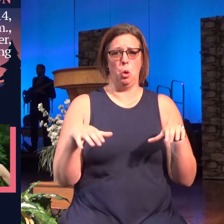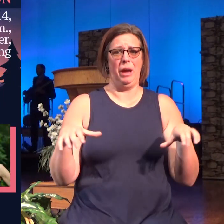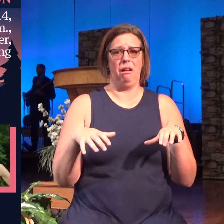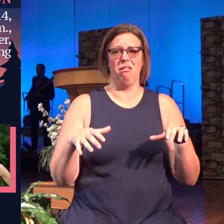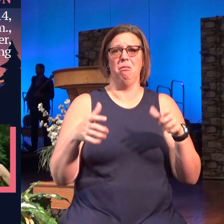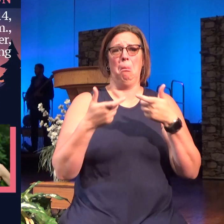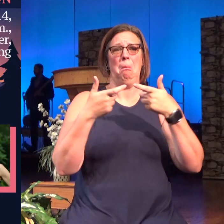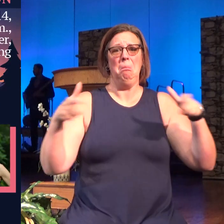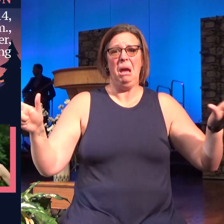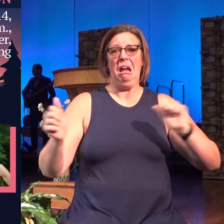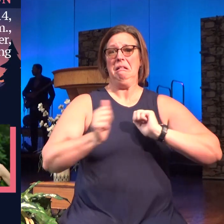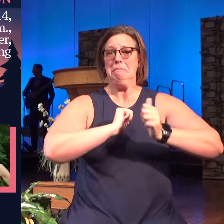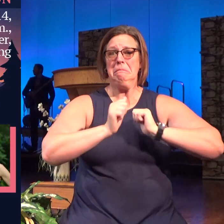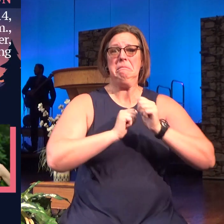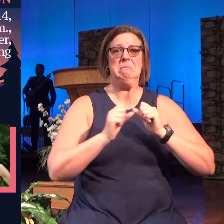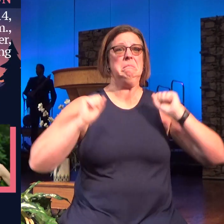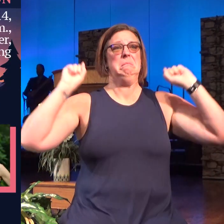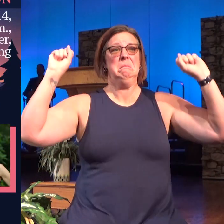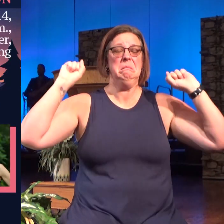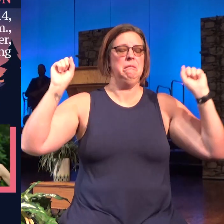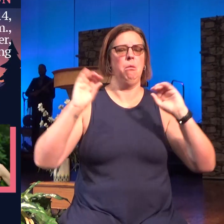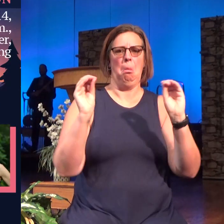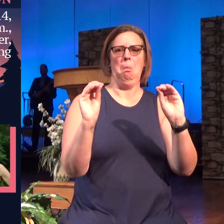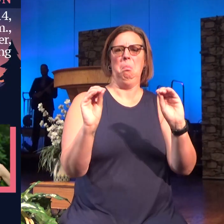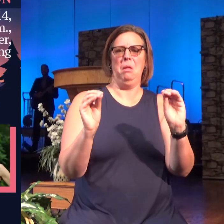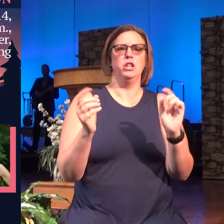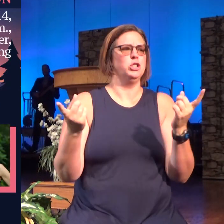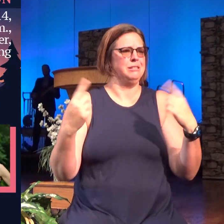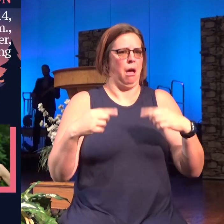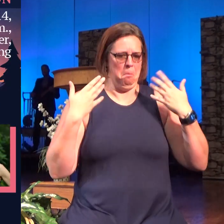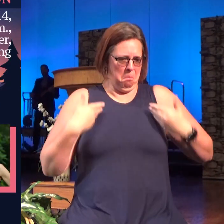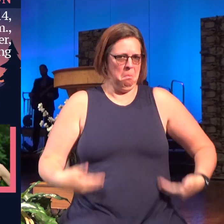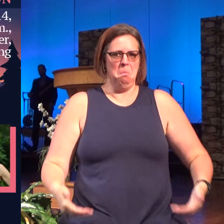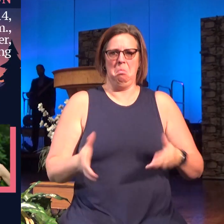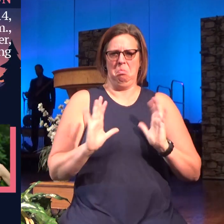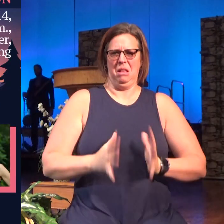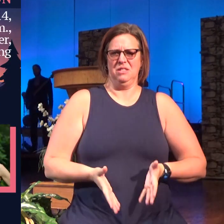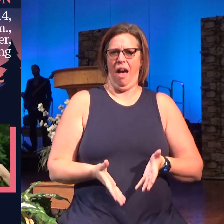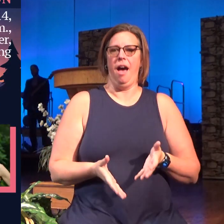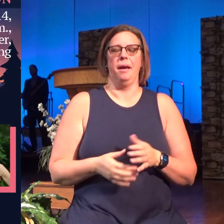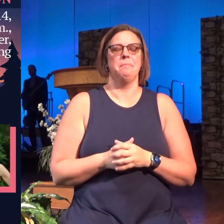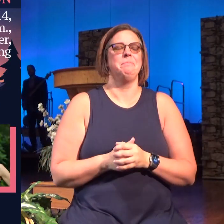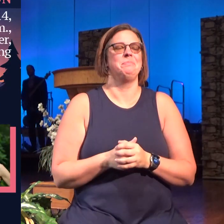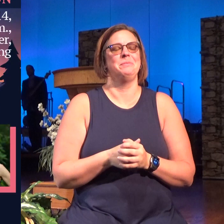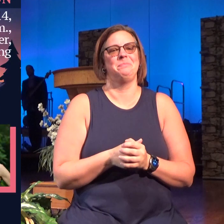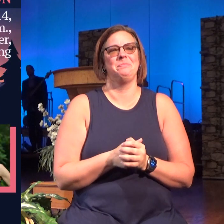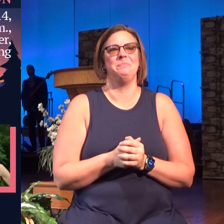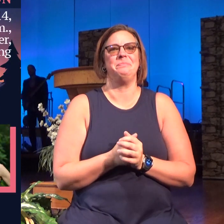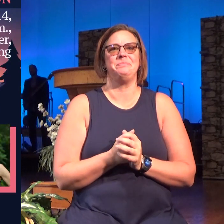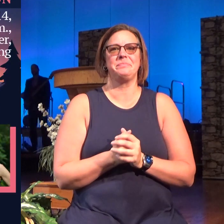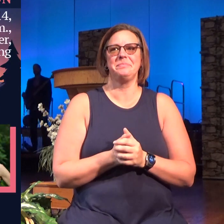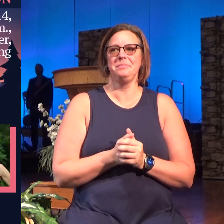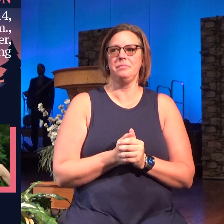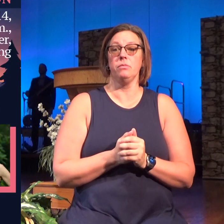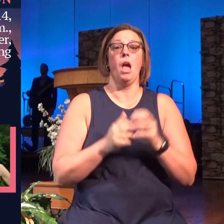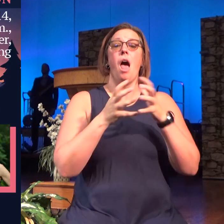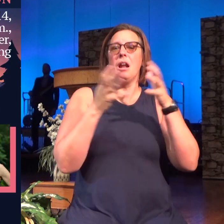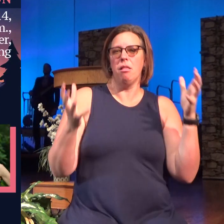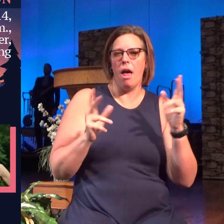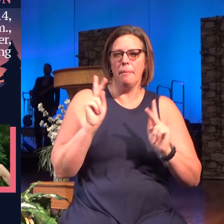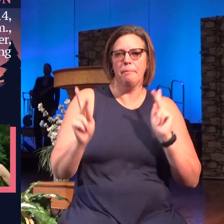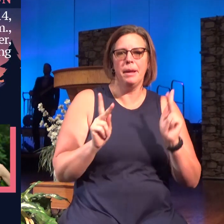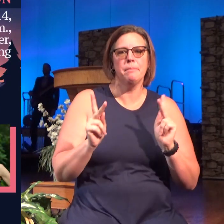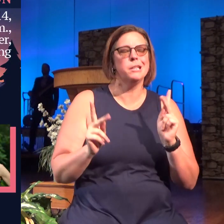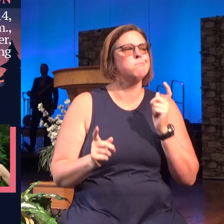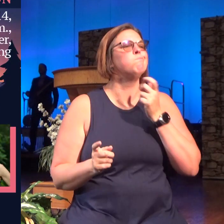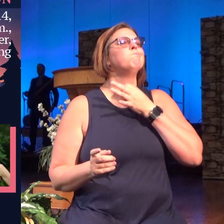come right after the second service and be a part of that. So that's happening. Also, a lot of people wondering, what about